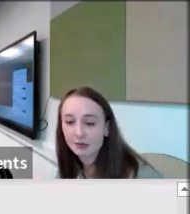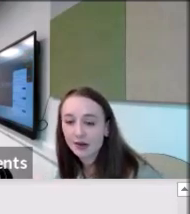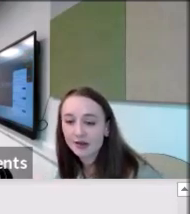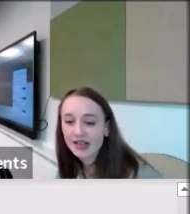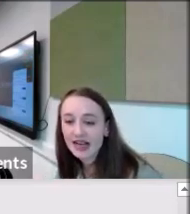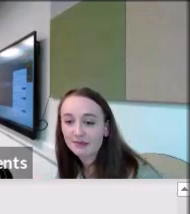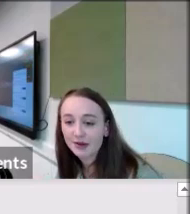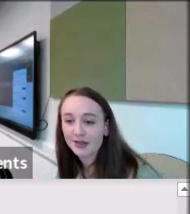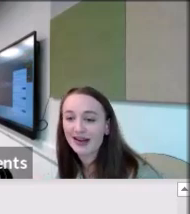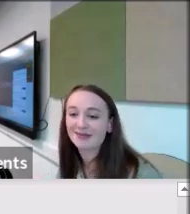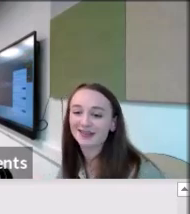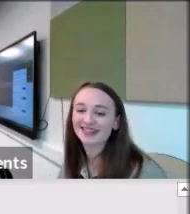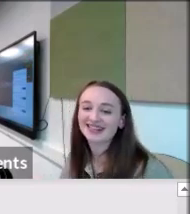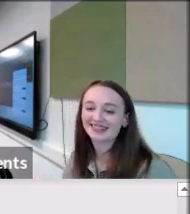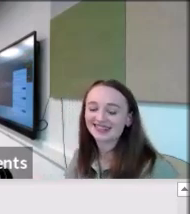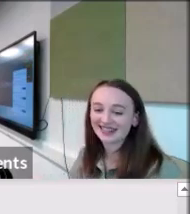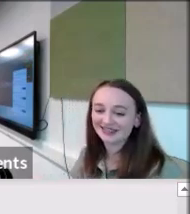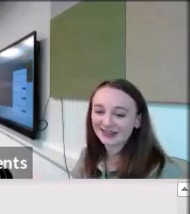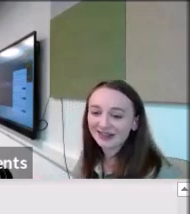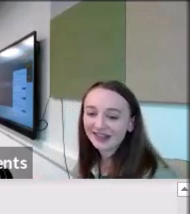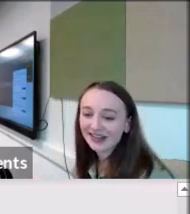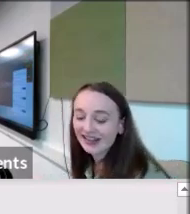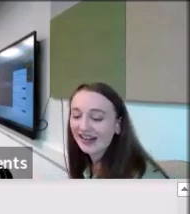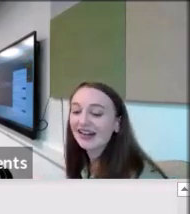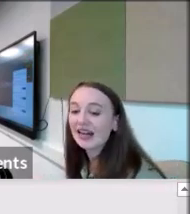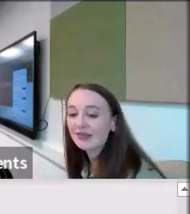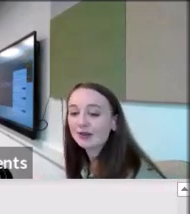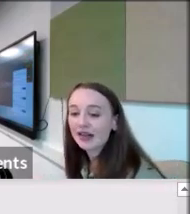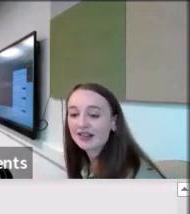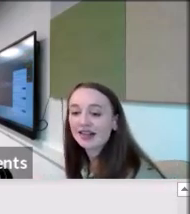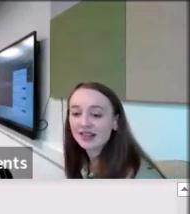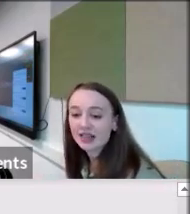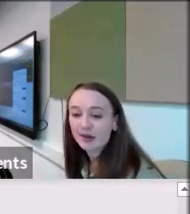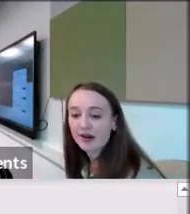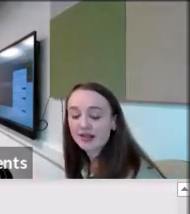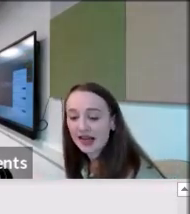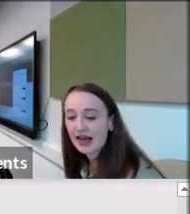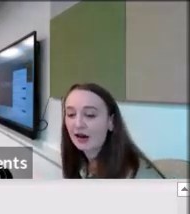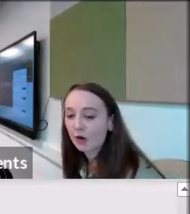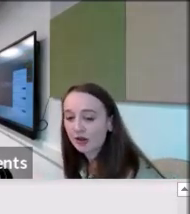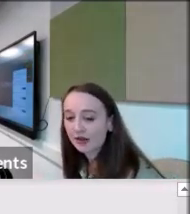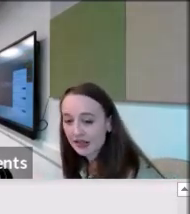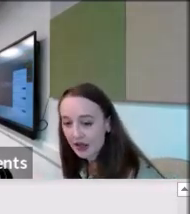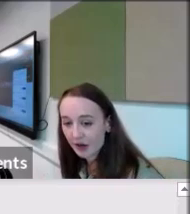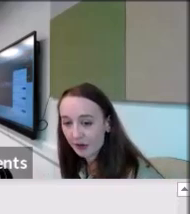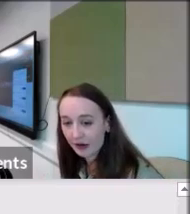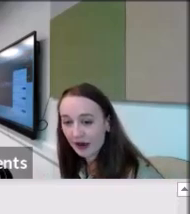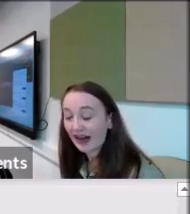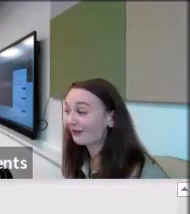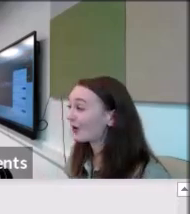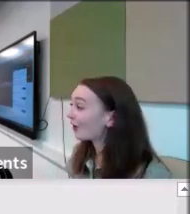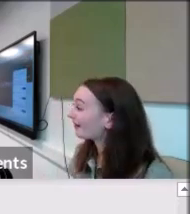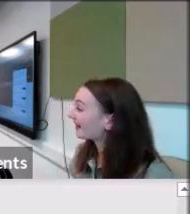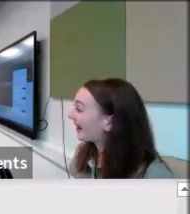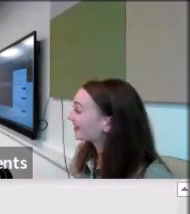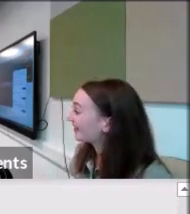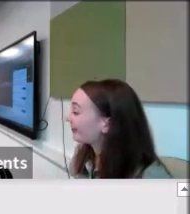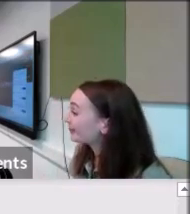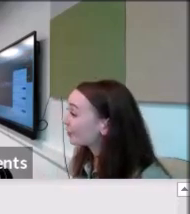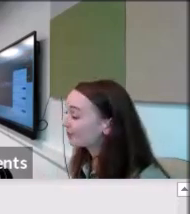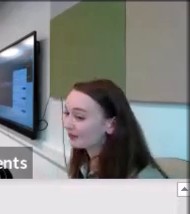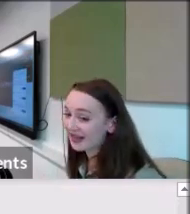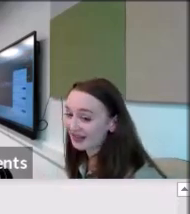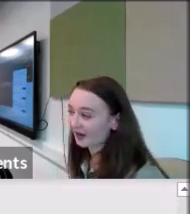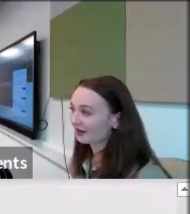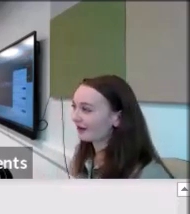you for using a wheelchair because you were able to get downstairs to a toilet. If someone else had an experience like that, what should they do? I forgot about that actually.